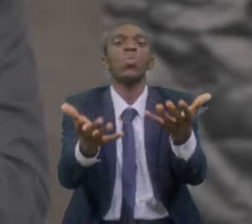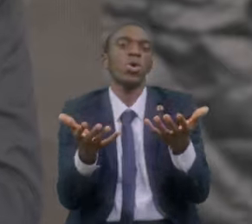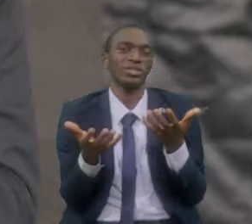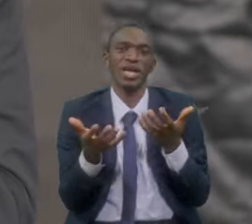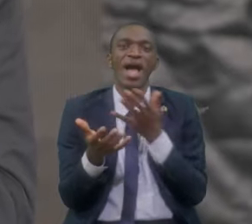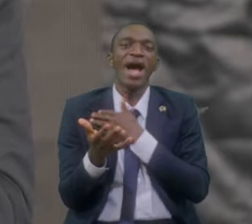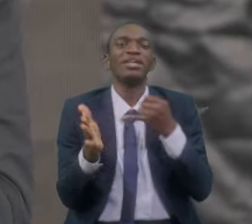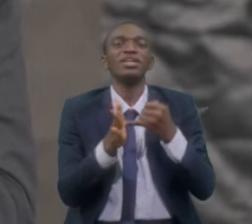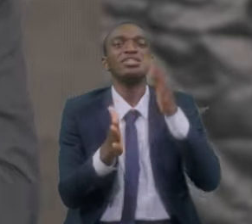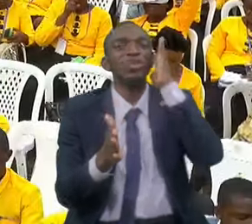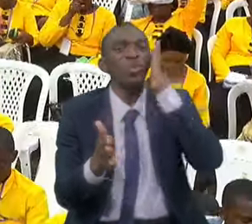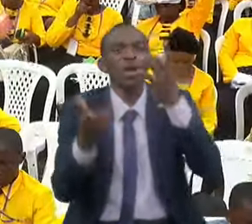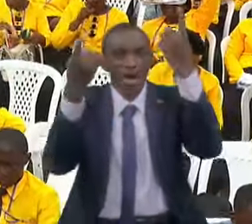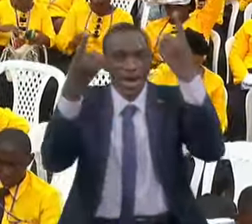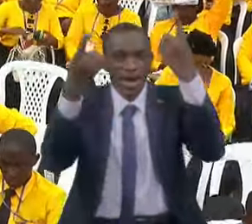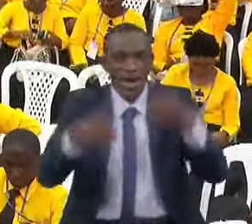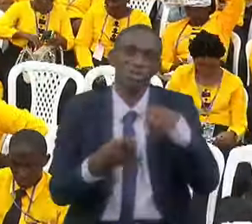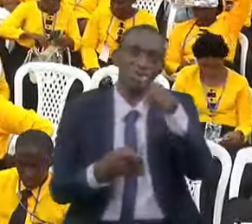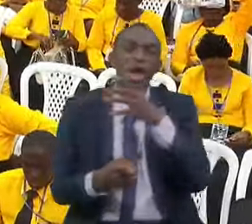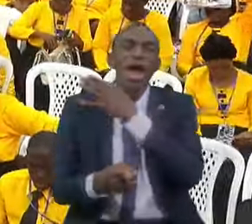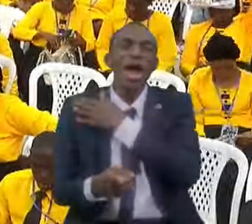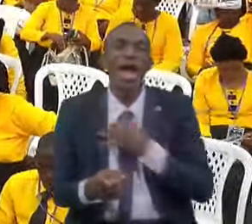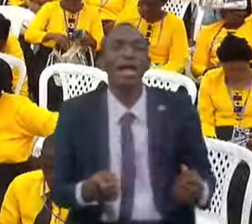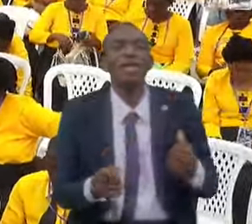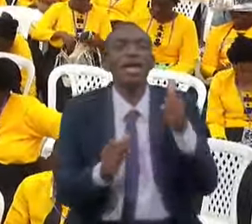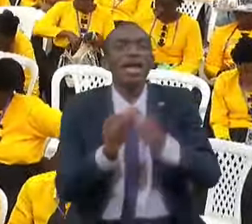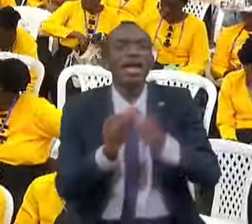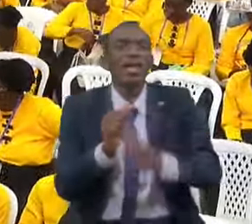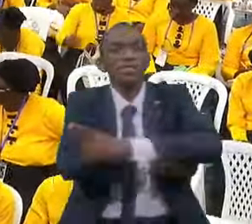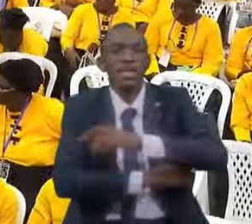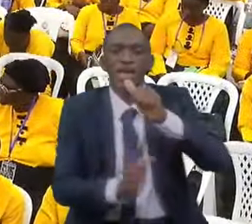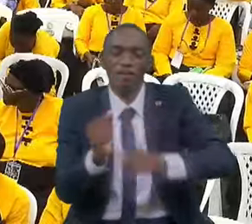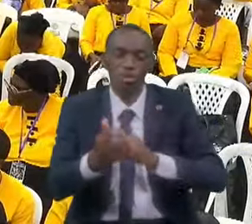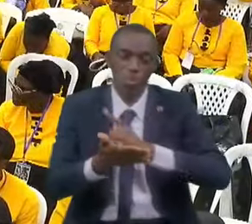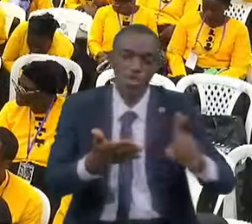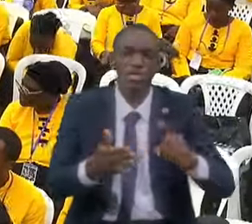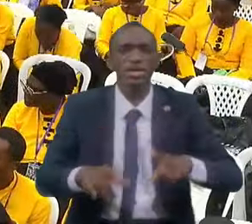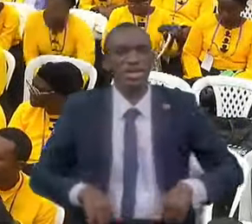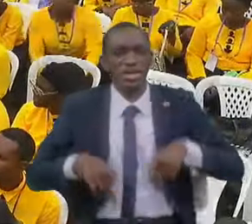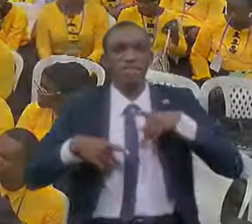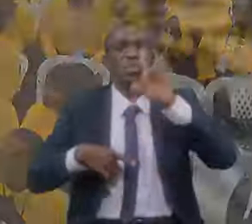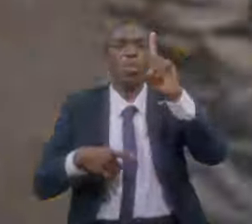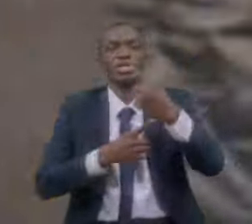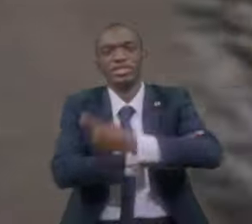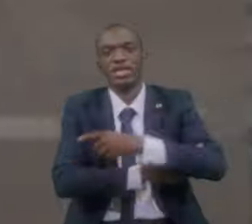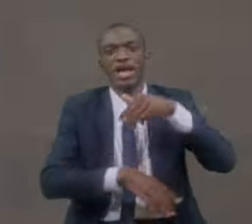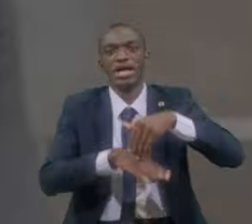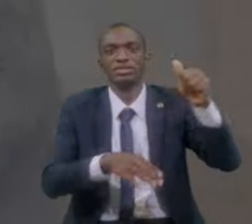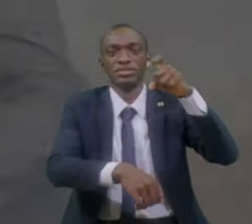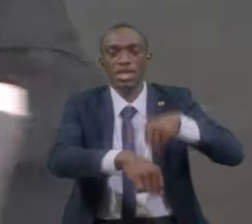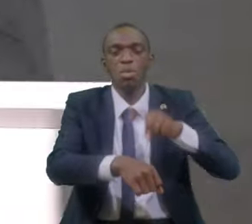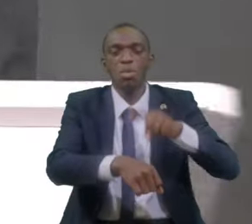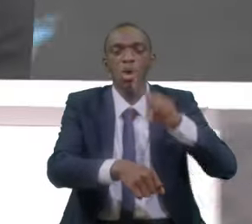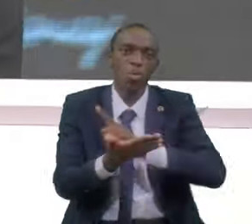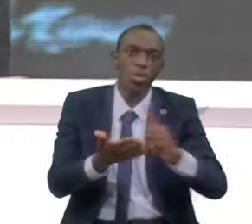done unto you. And every day and every week, living one day at a time, one week at a time,